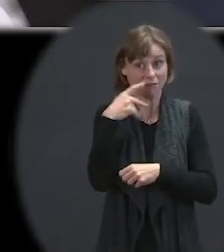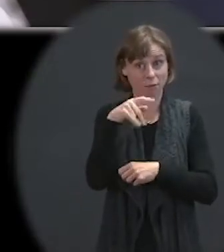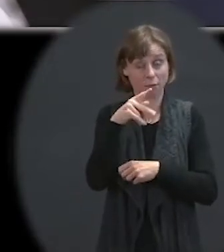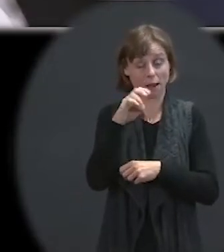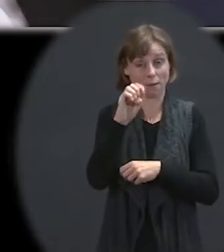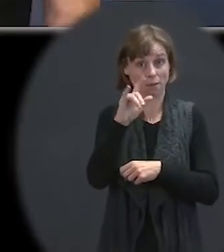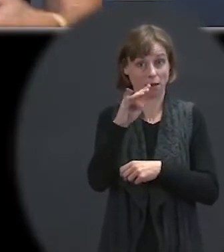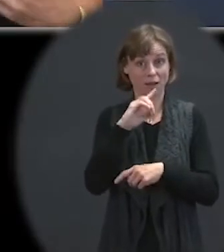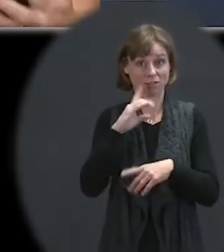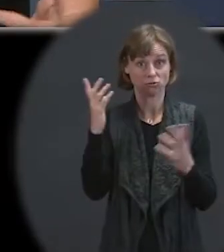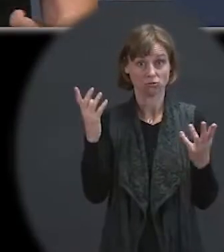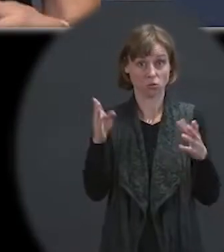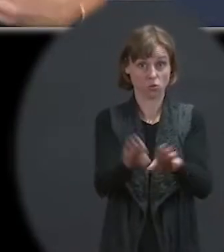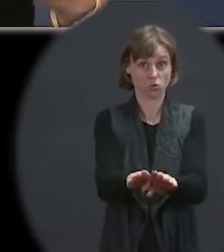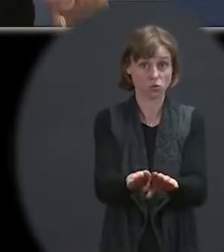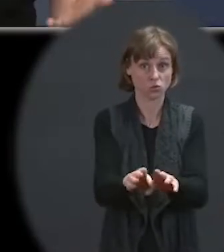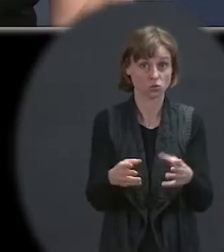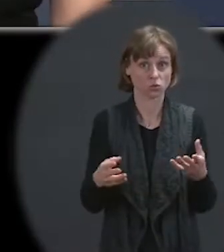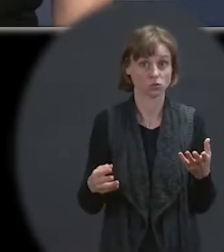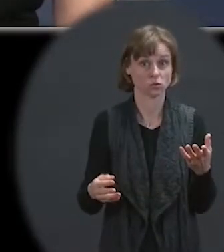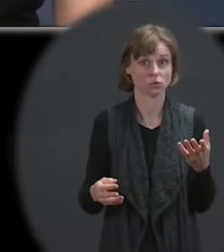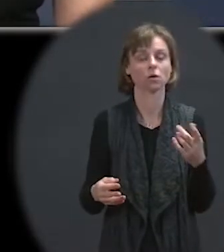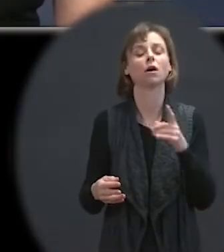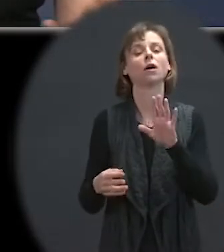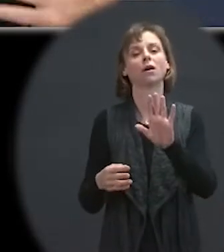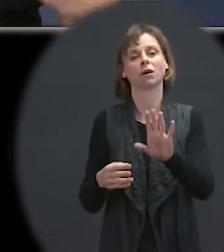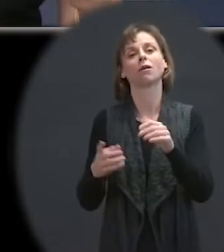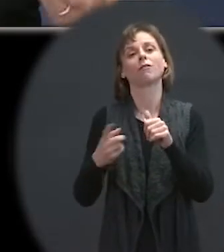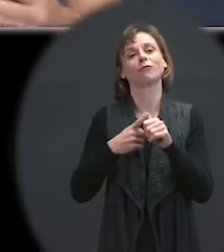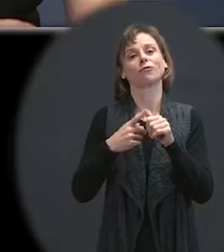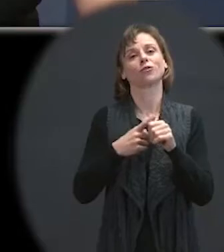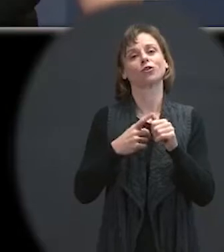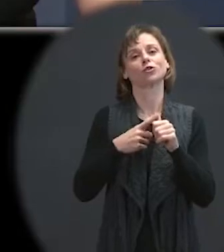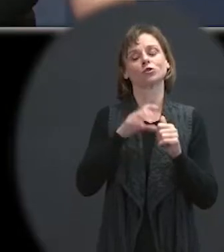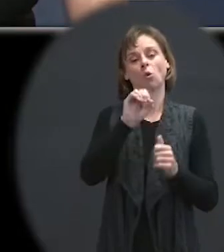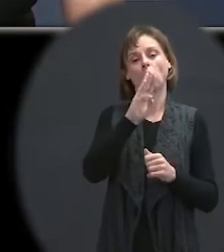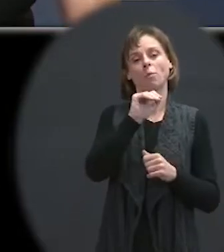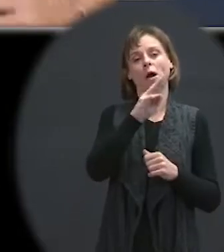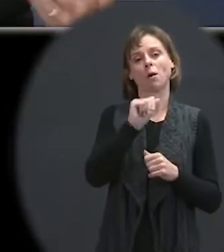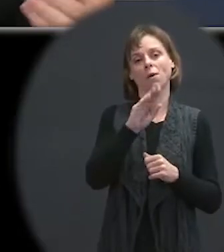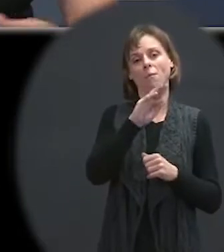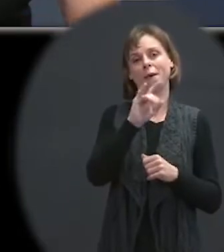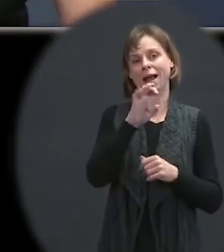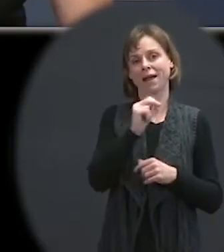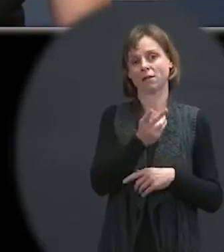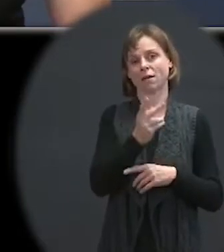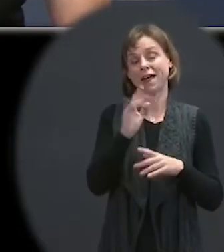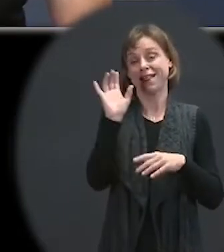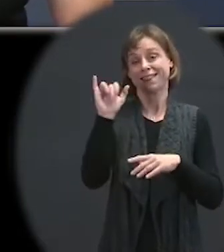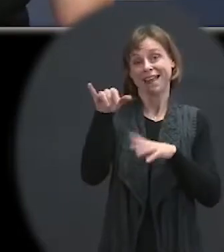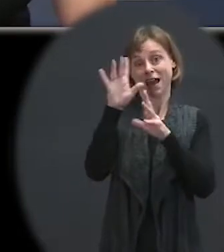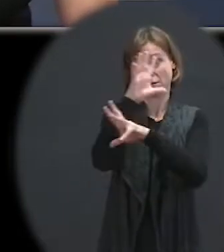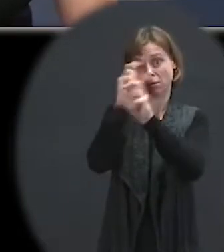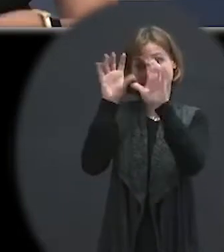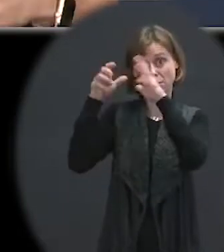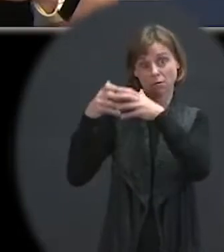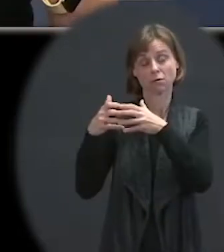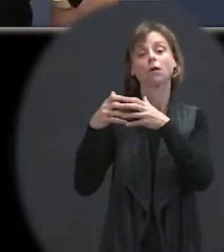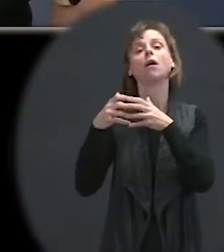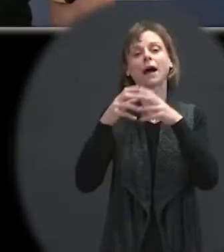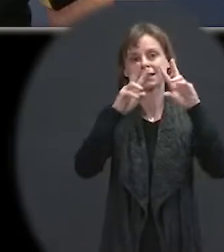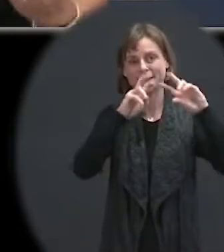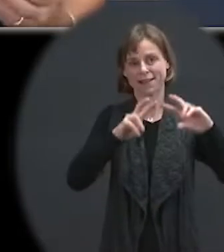down? Well, let me first say that it was the Obama-Biden administration when the assessment was done, and done by the State Department at the time. And the